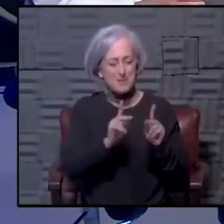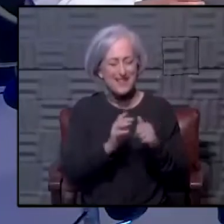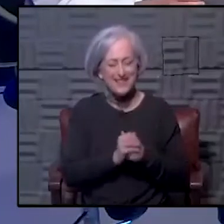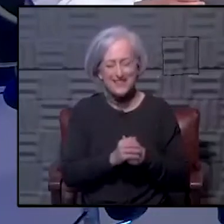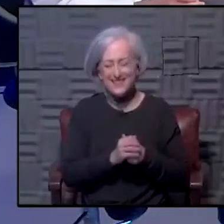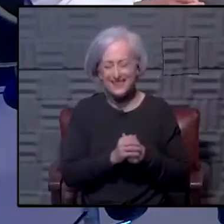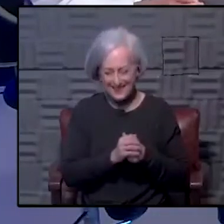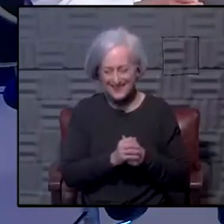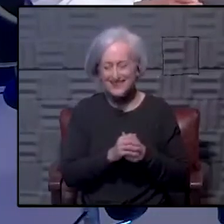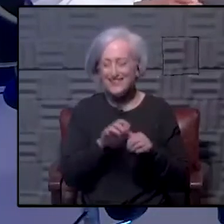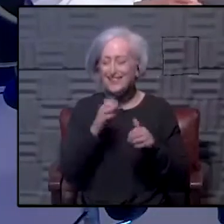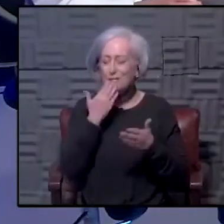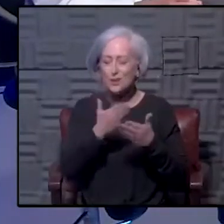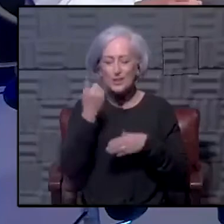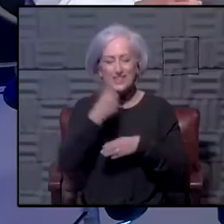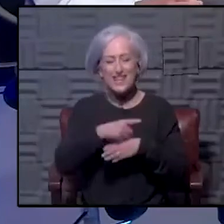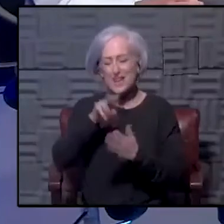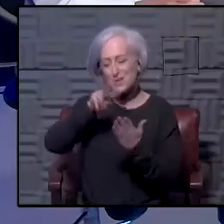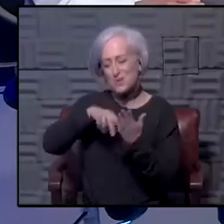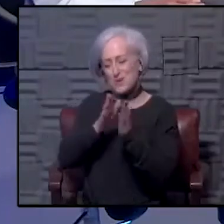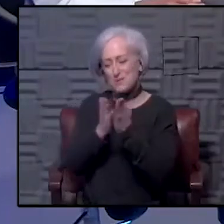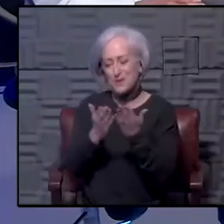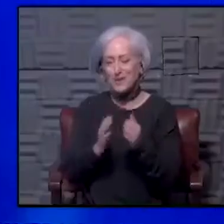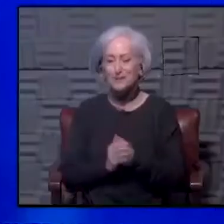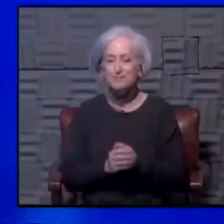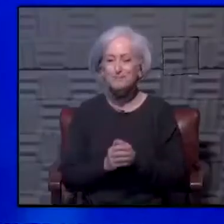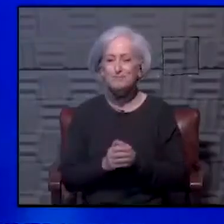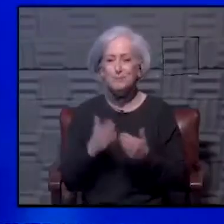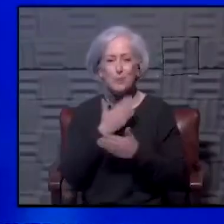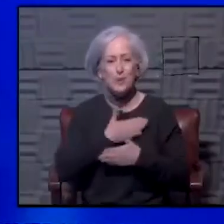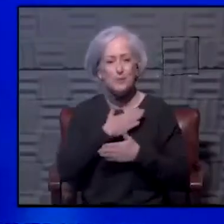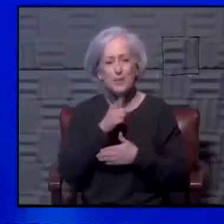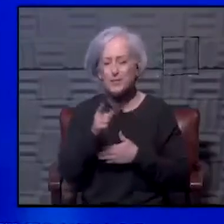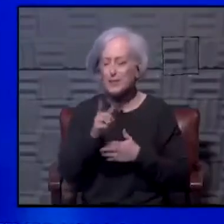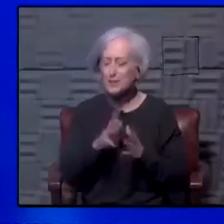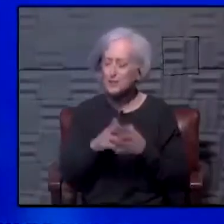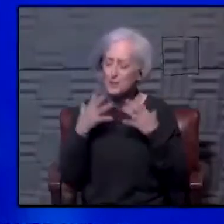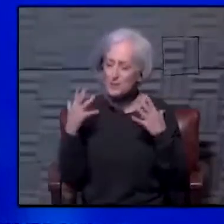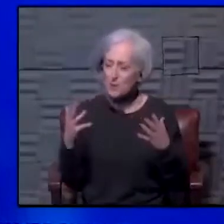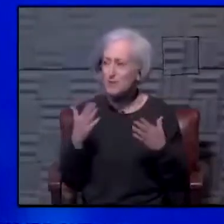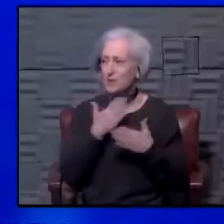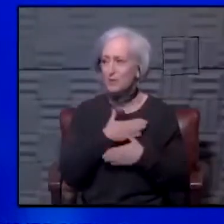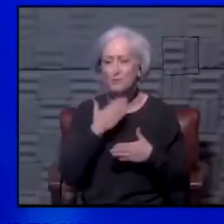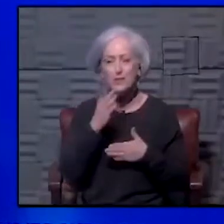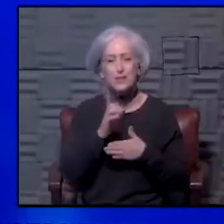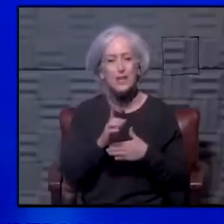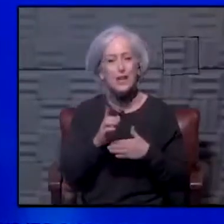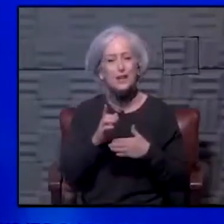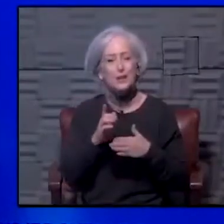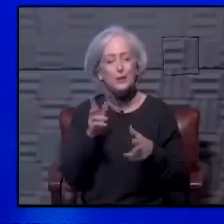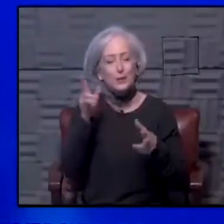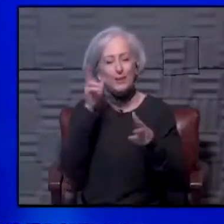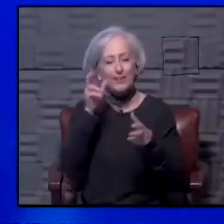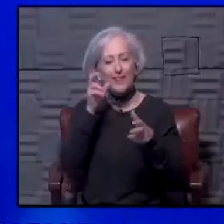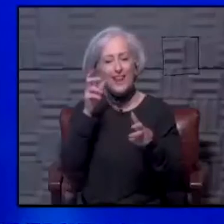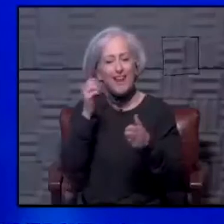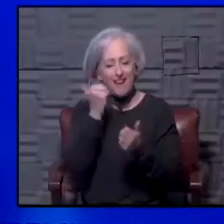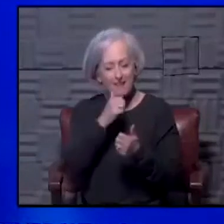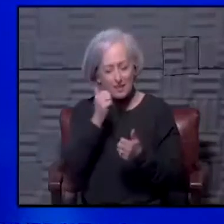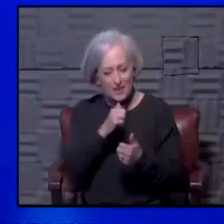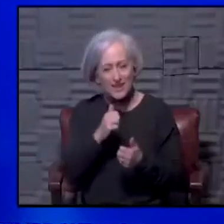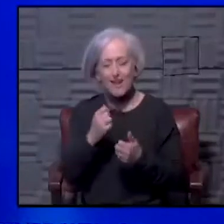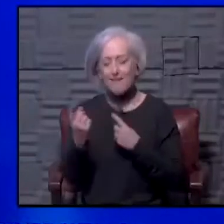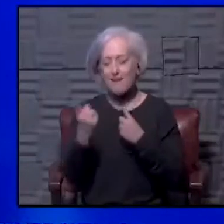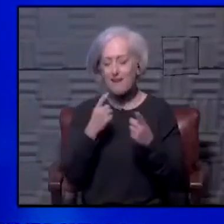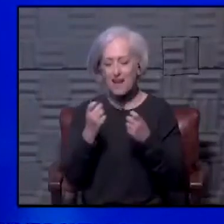Stay in if you can. All right, we just appreciate you so much. We really do. We appreciate you showing up every day and asking the thoughtful questions that